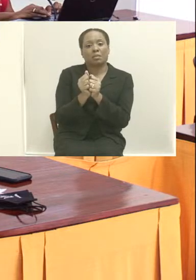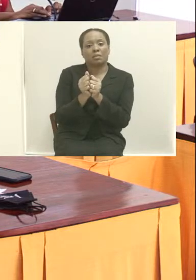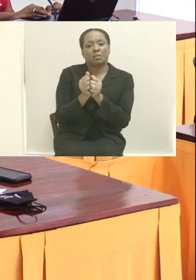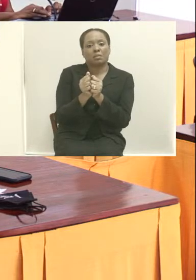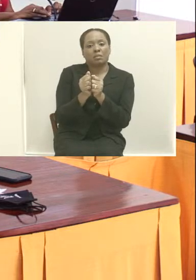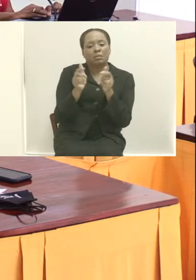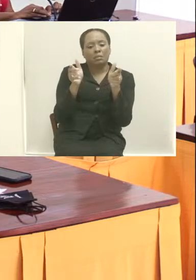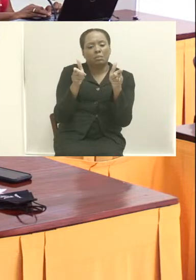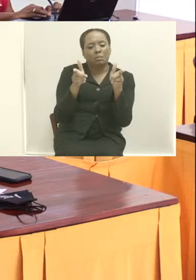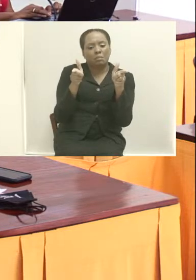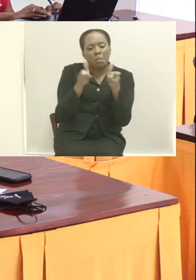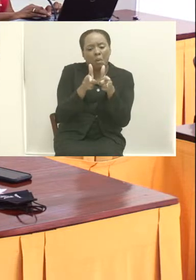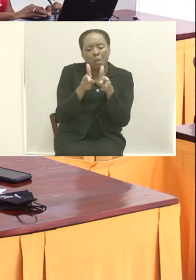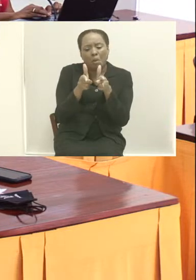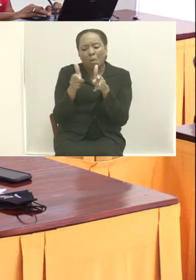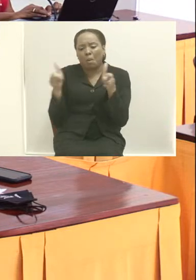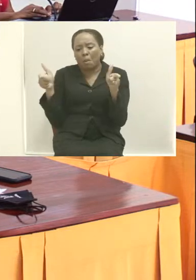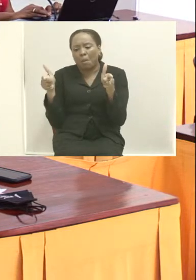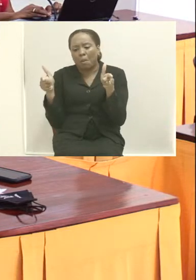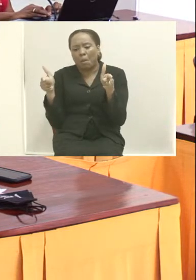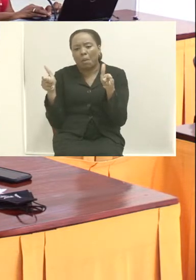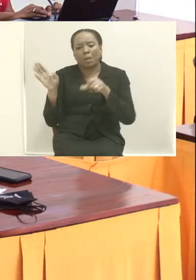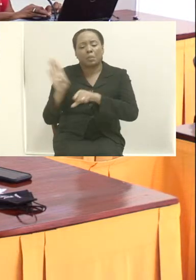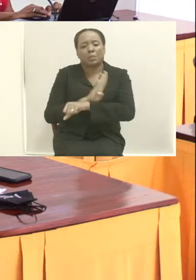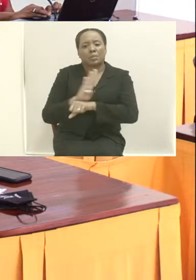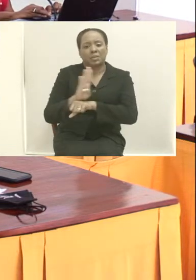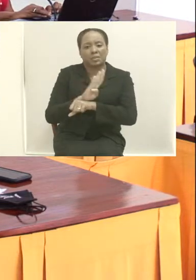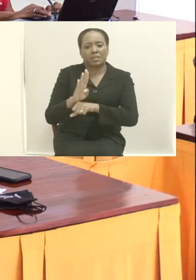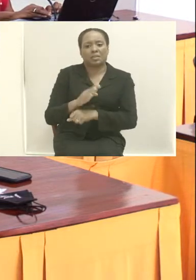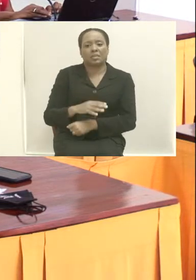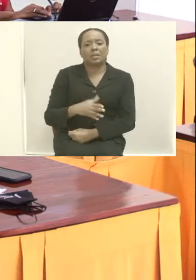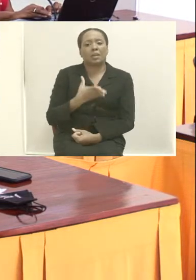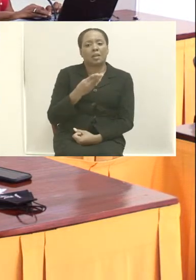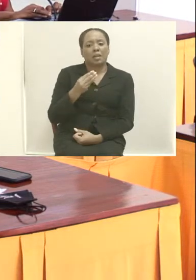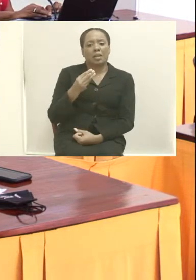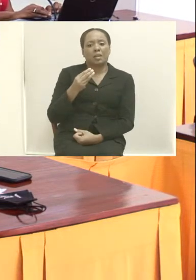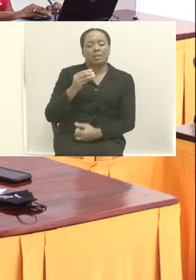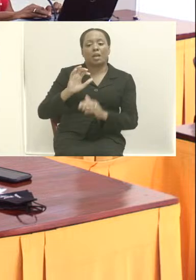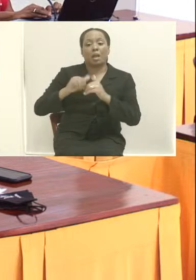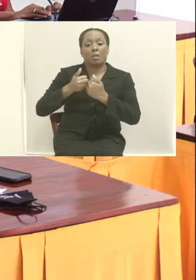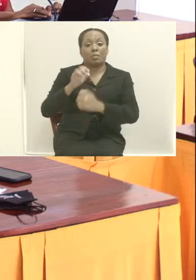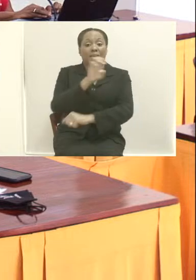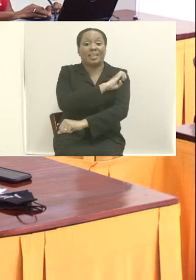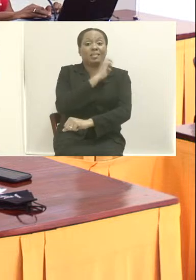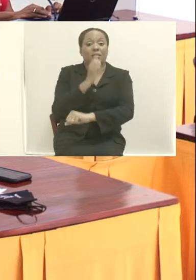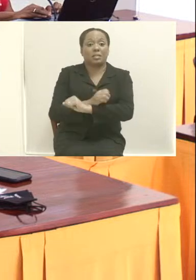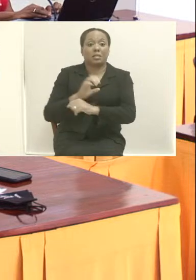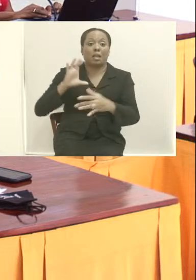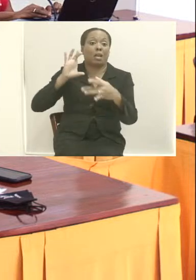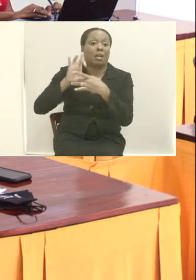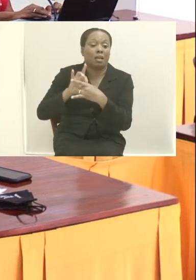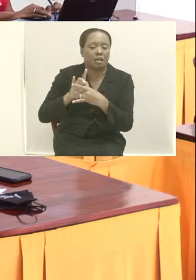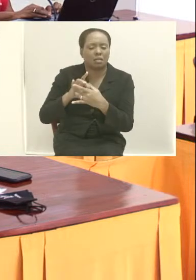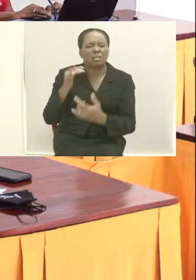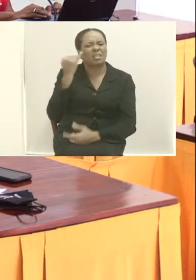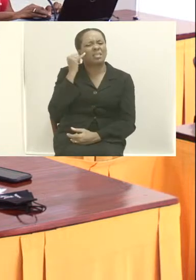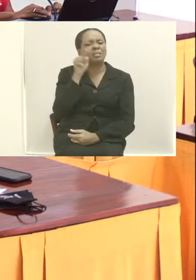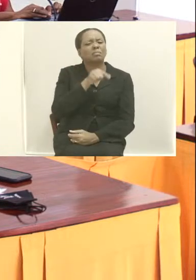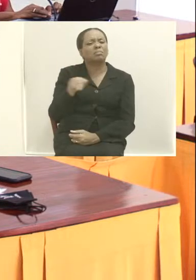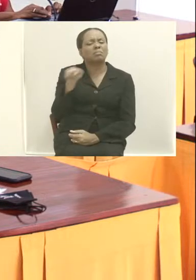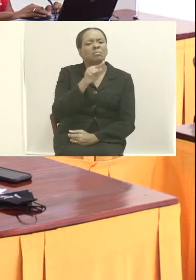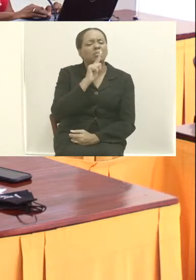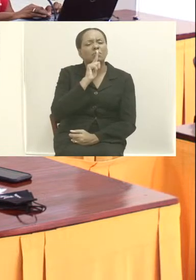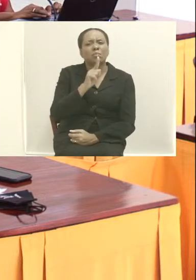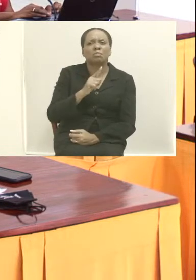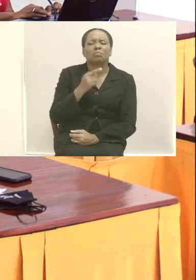enterprises and micro enterprises and the energy sector. And if you assess that construct of the